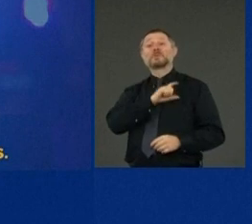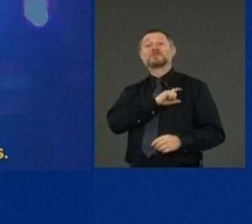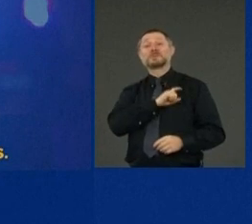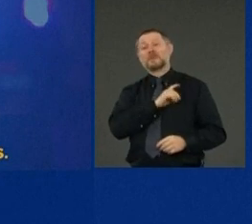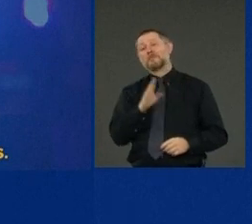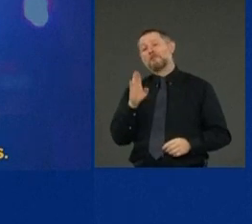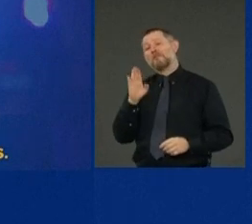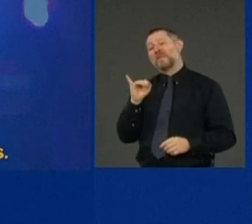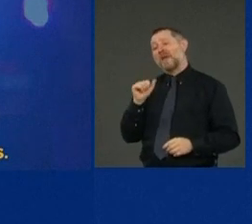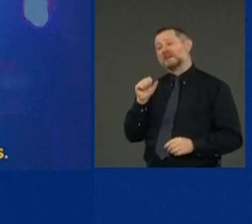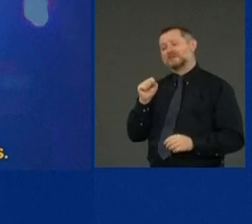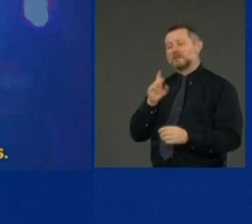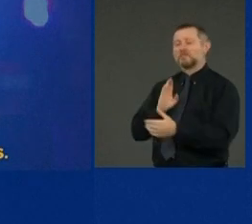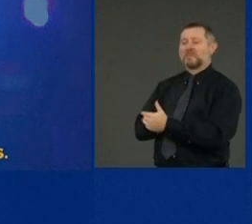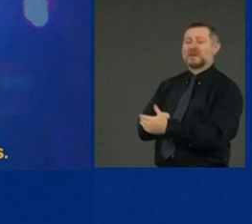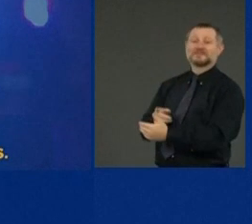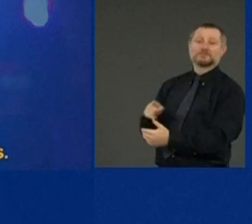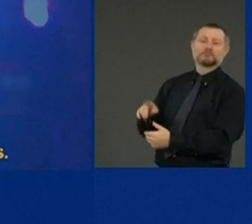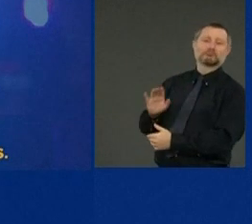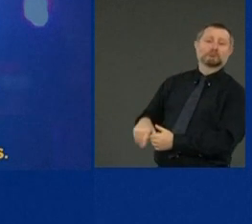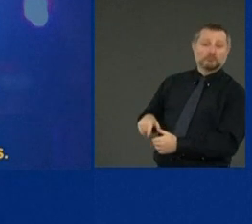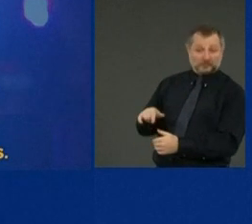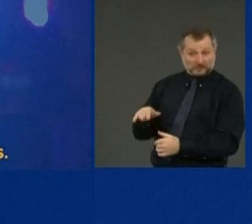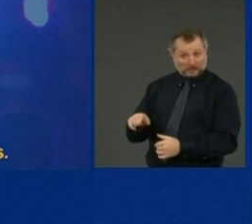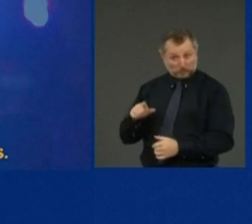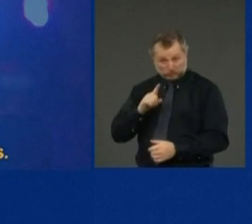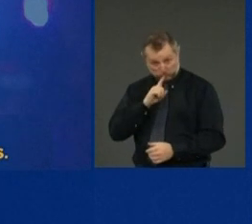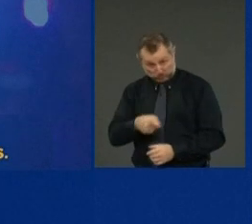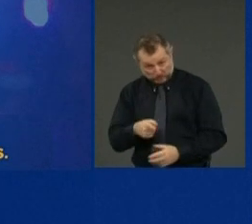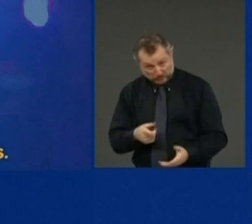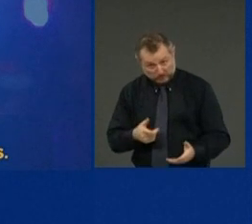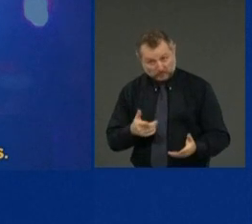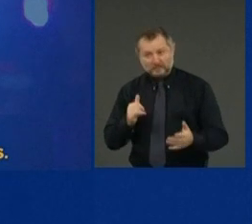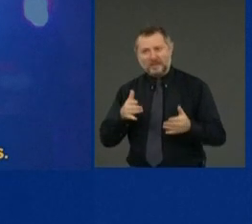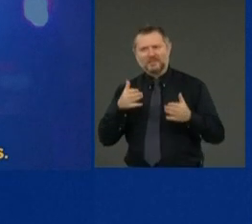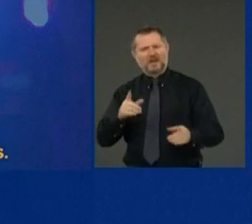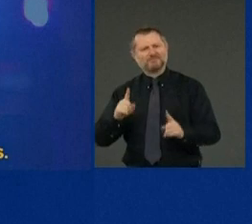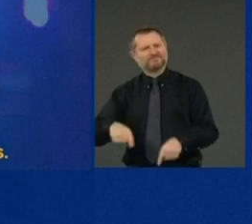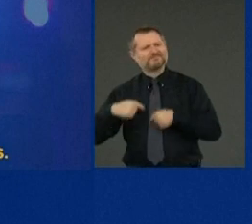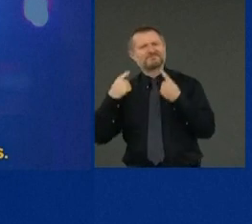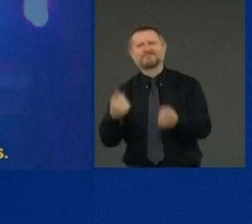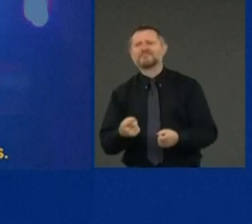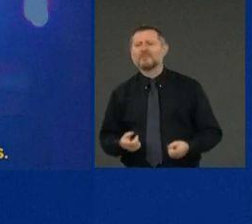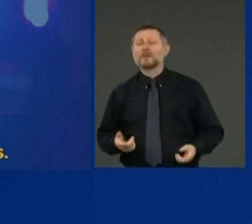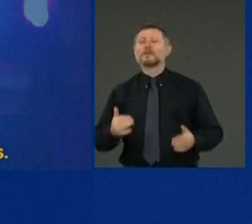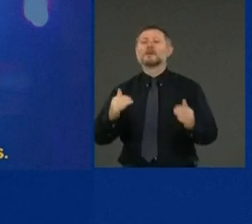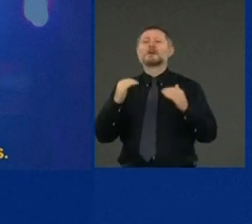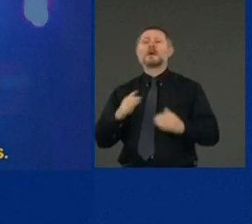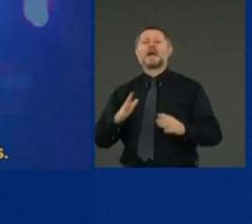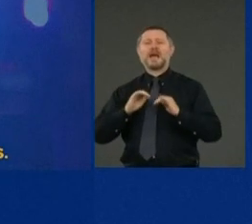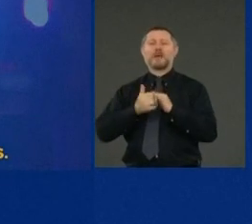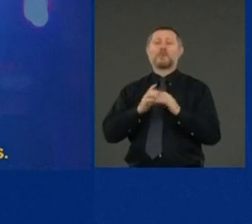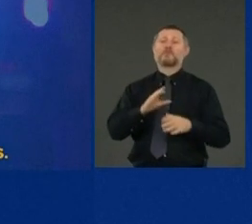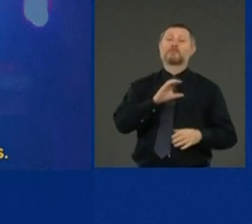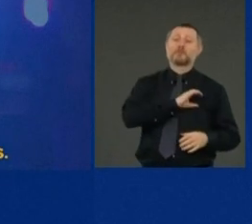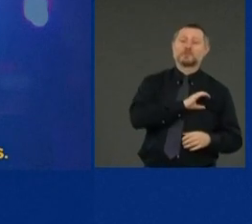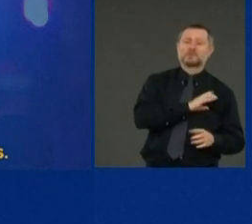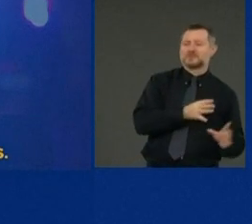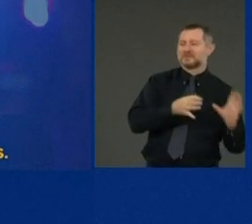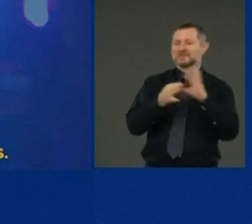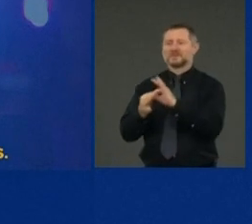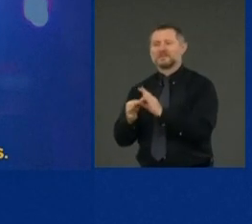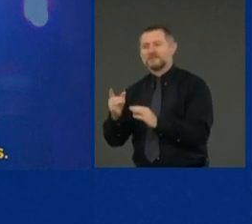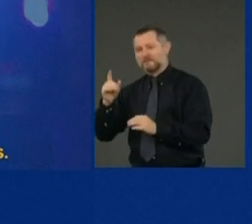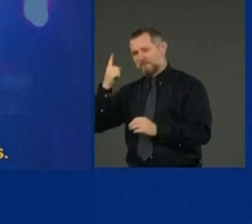real and has been in existence for so long? How do you link the police with the essential services, with the mental health, with